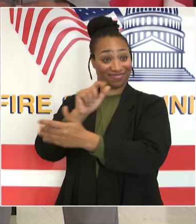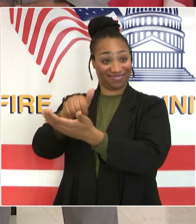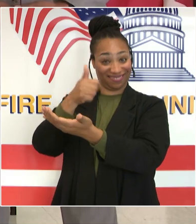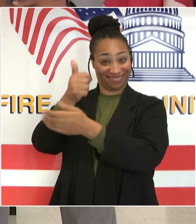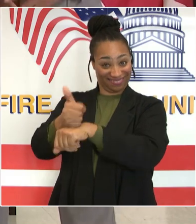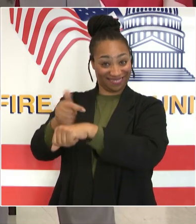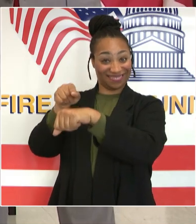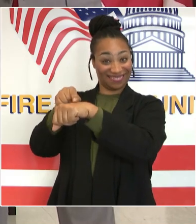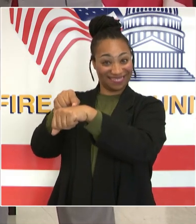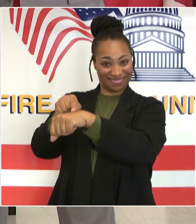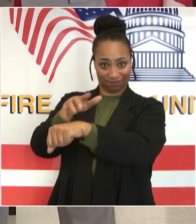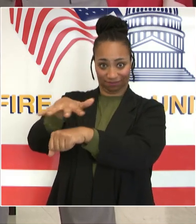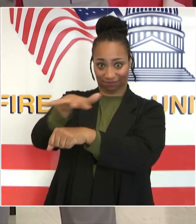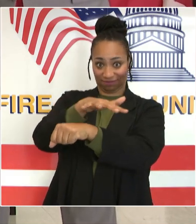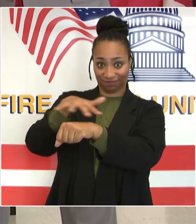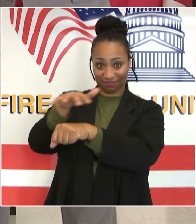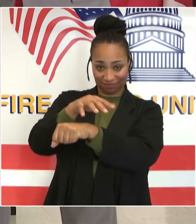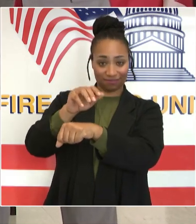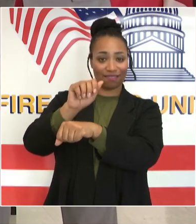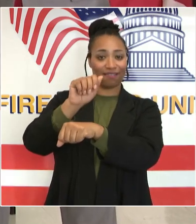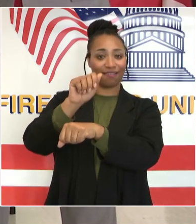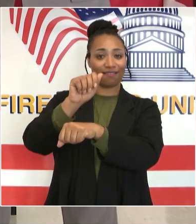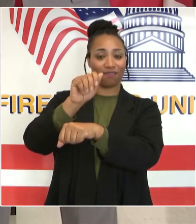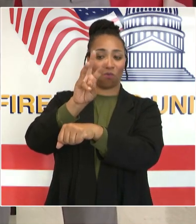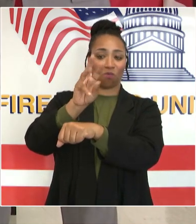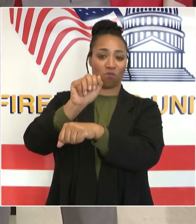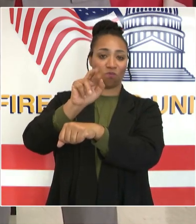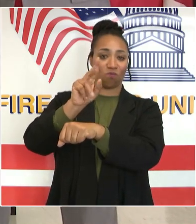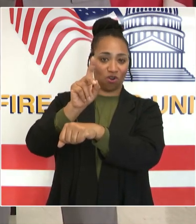April. It's about